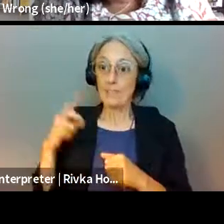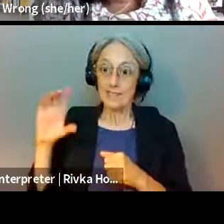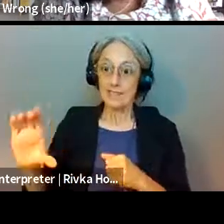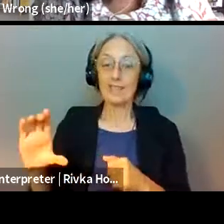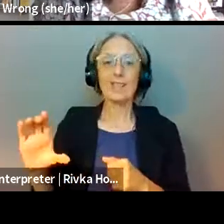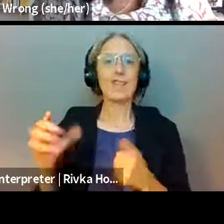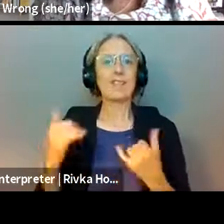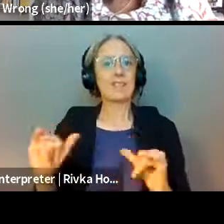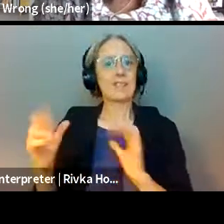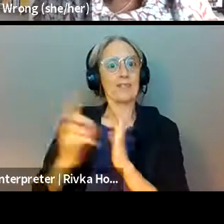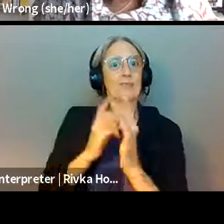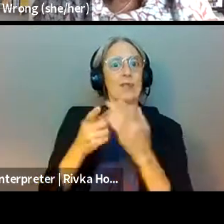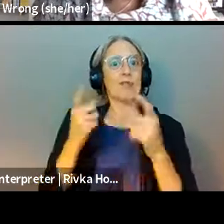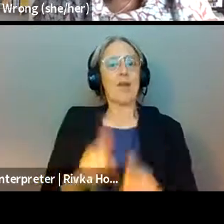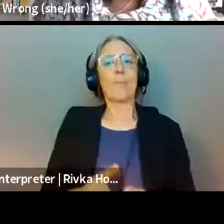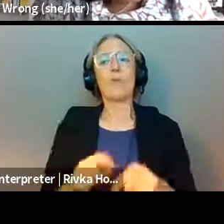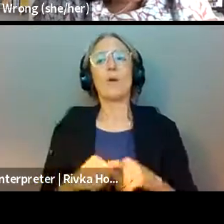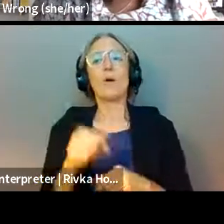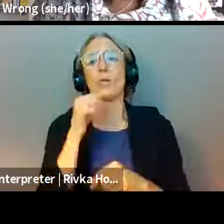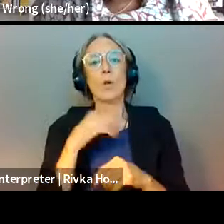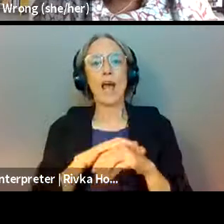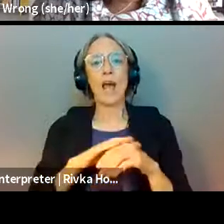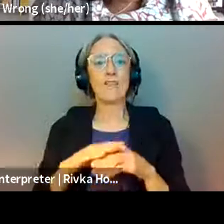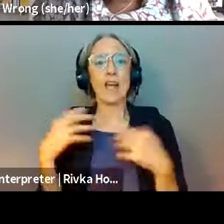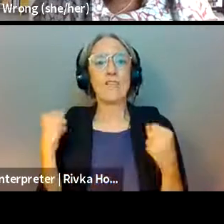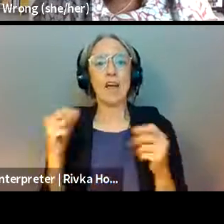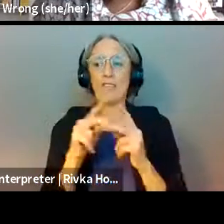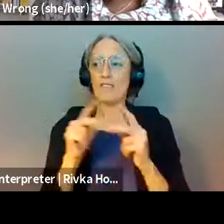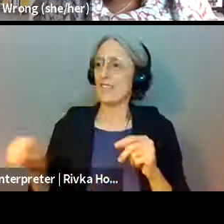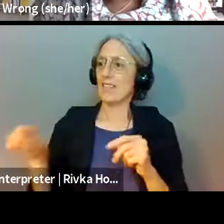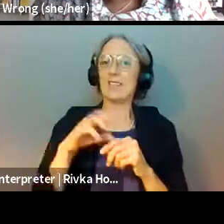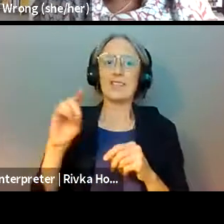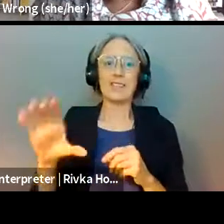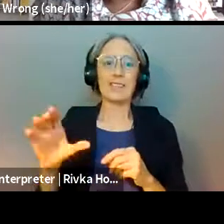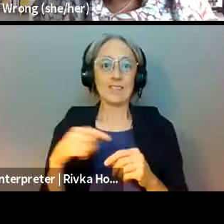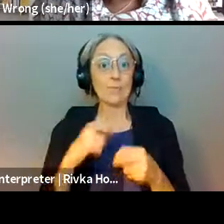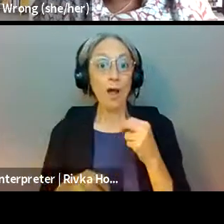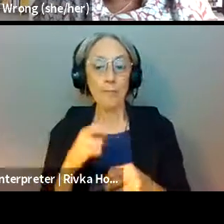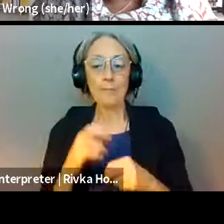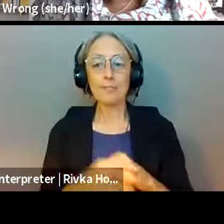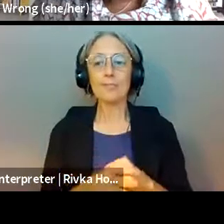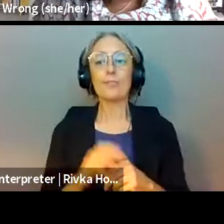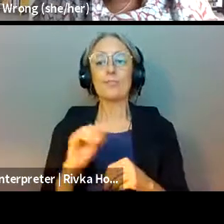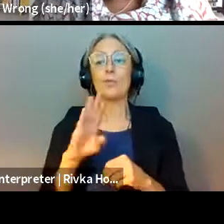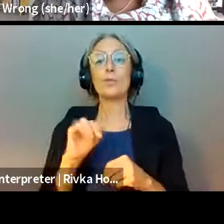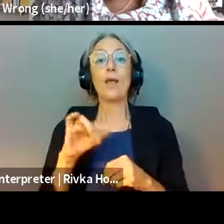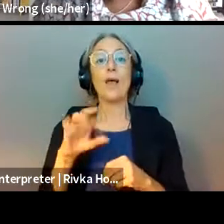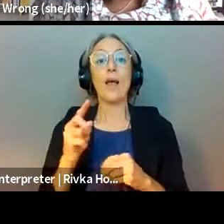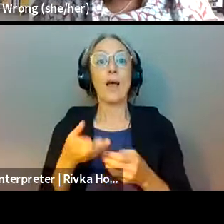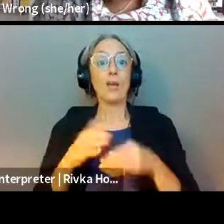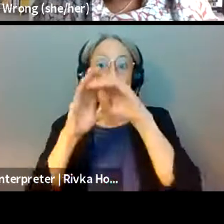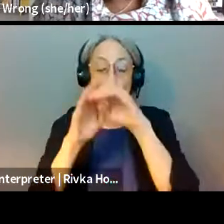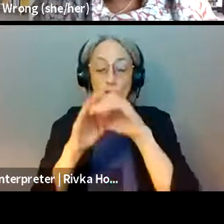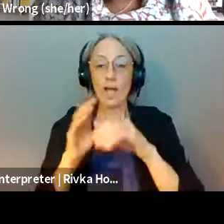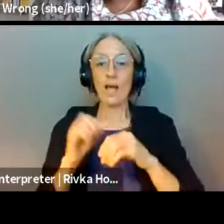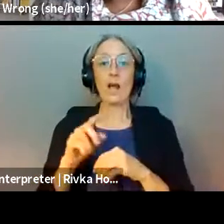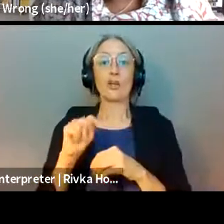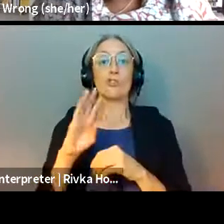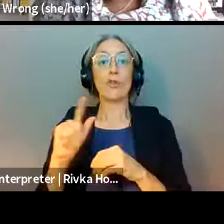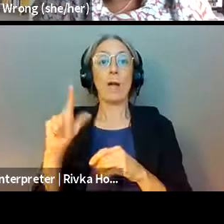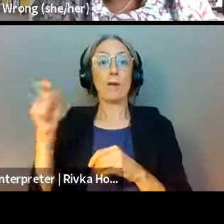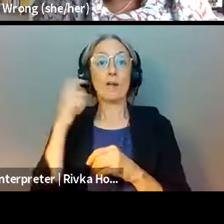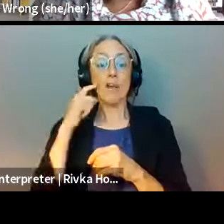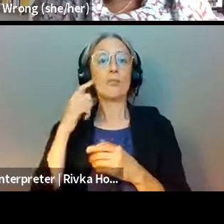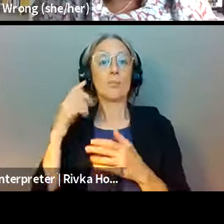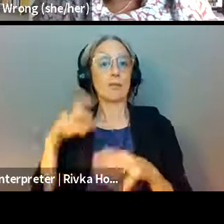Native health facilities in DC. We saw a rise in mutual aid and our tribal government stepping up to care for us.